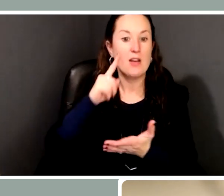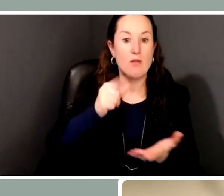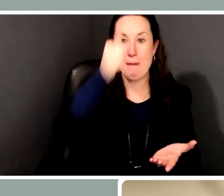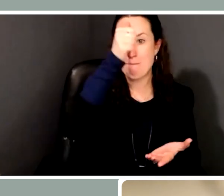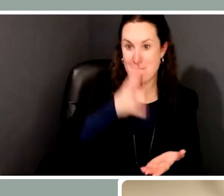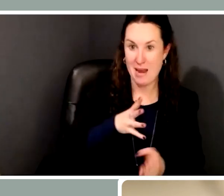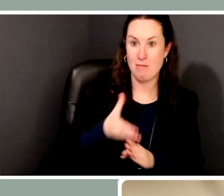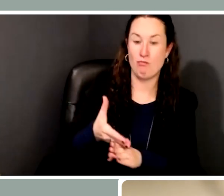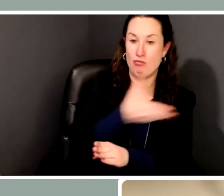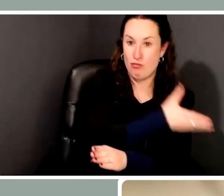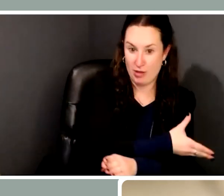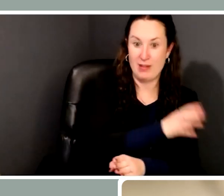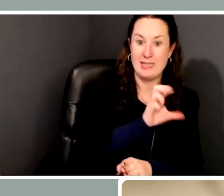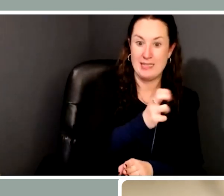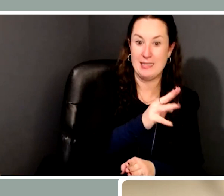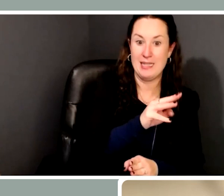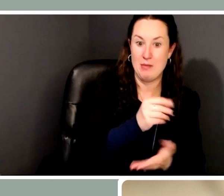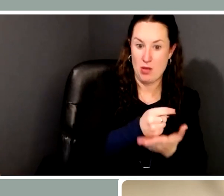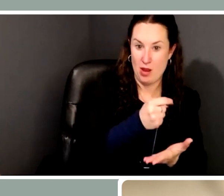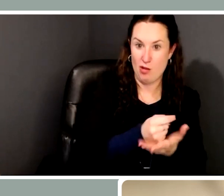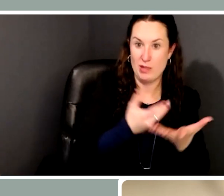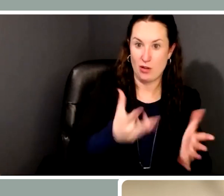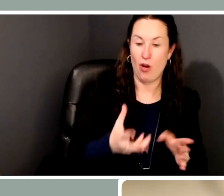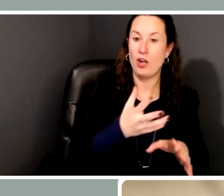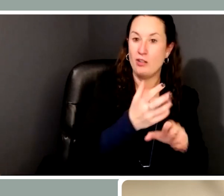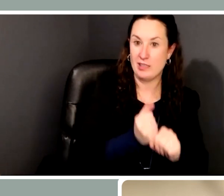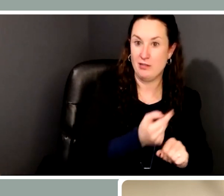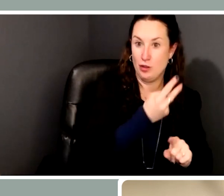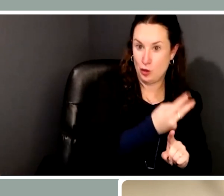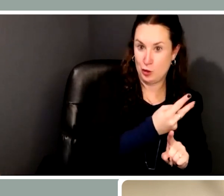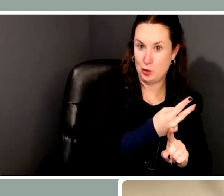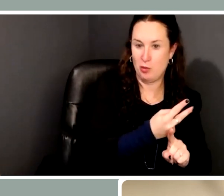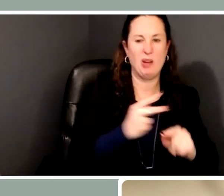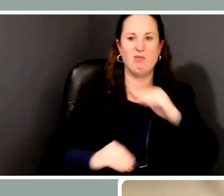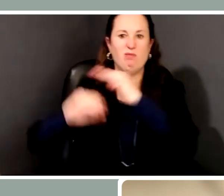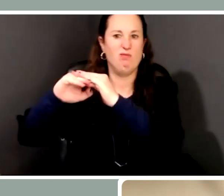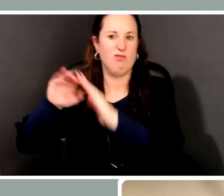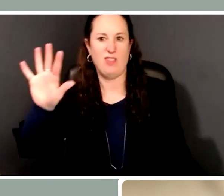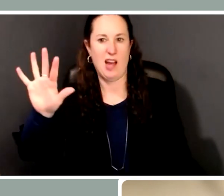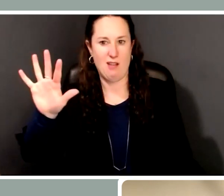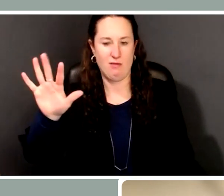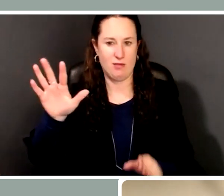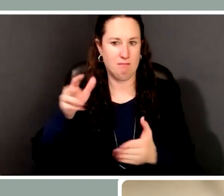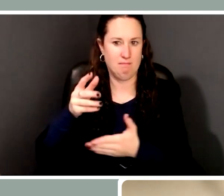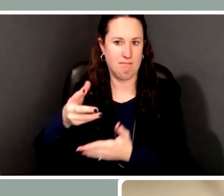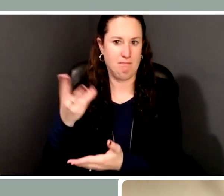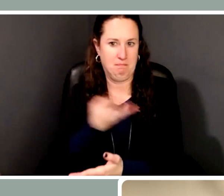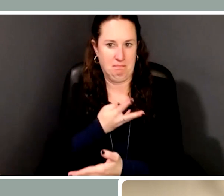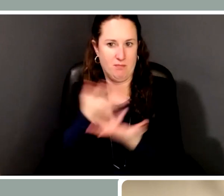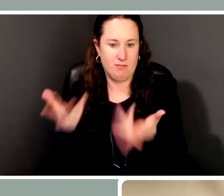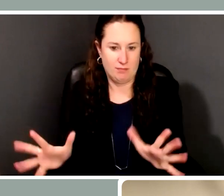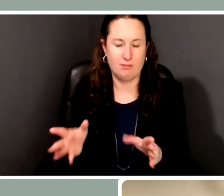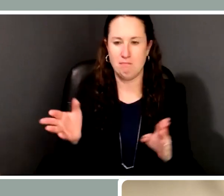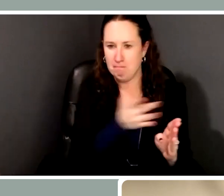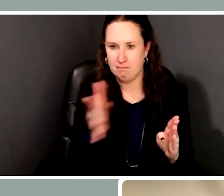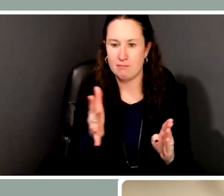5. So that's where it's approved, because that's where it's shown its benefit. There are studies ongoing to look at it earlier on,